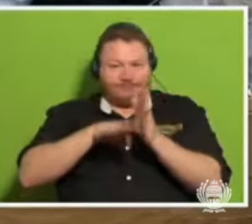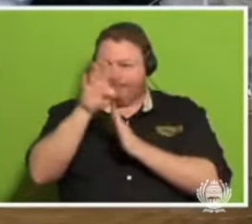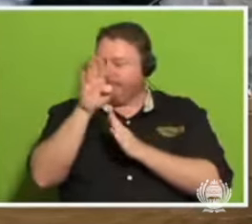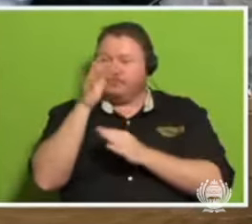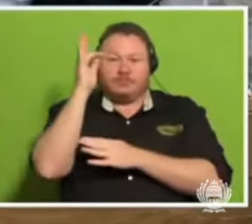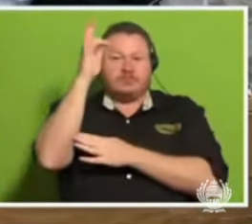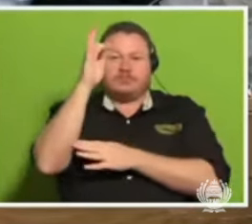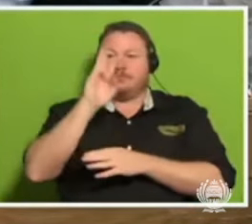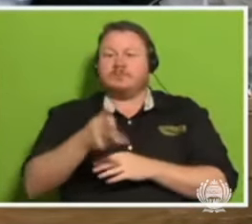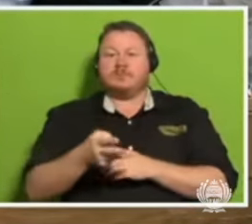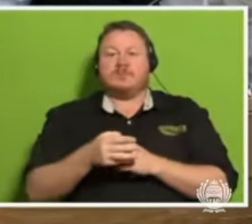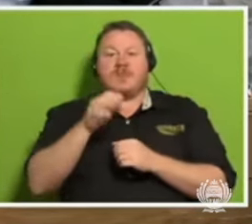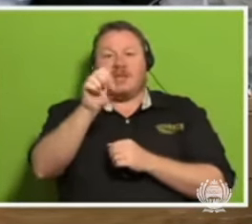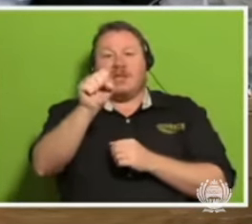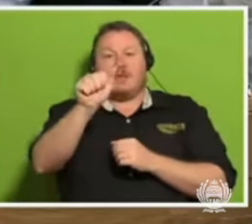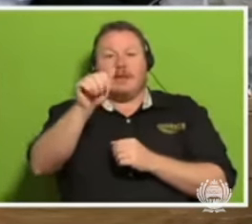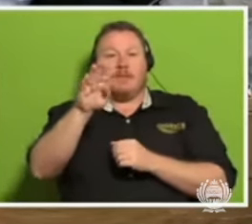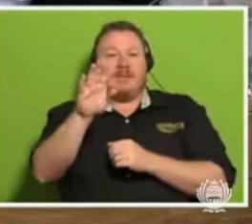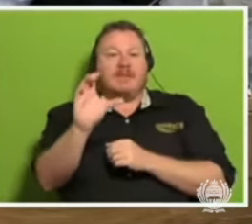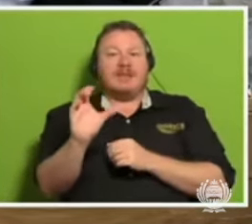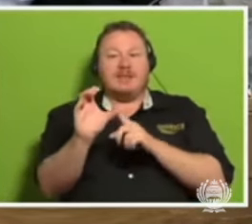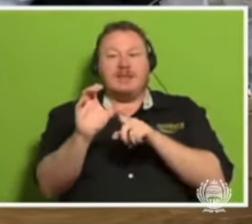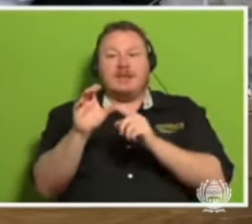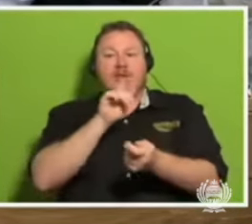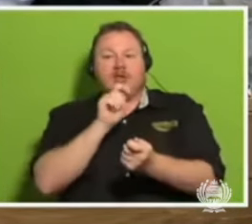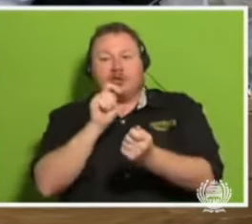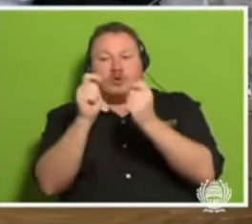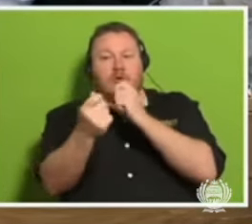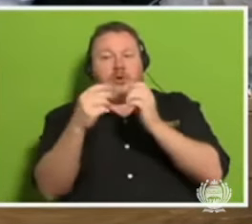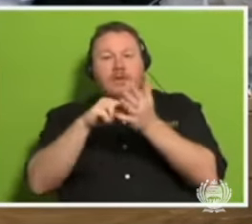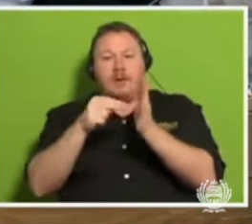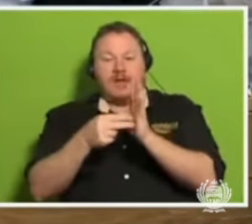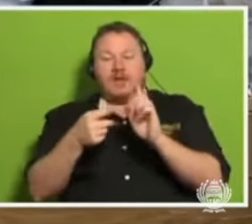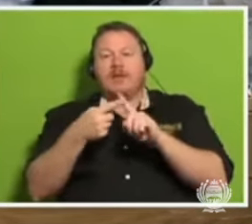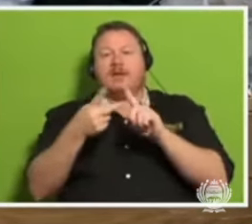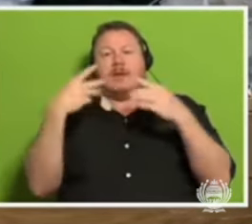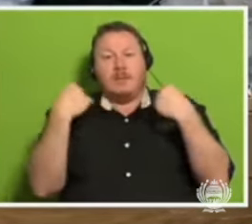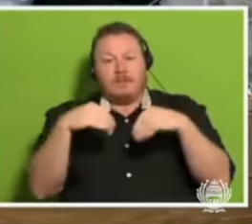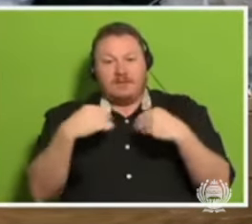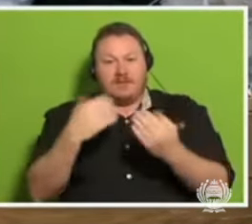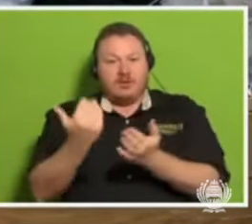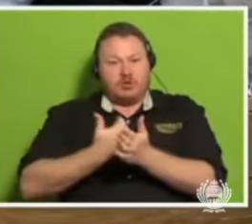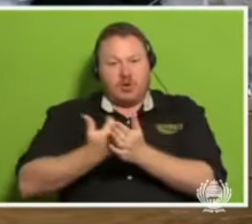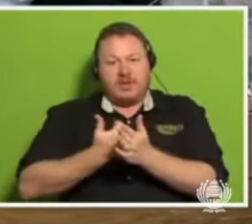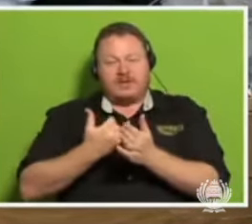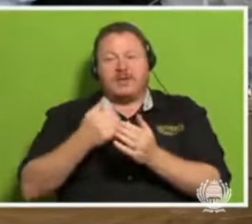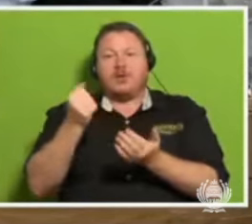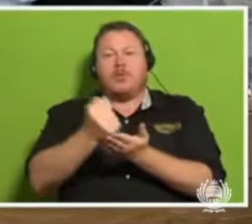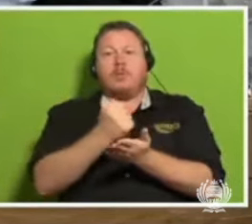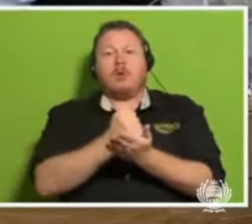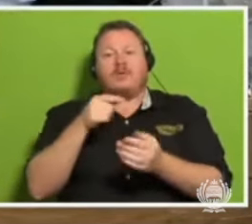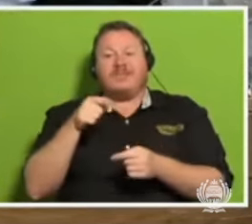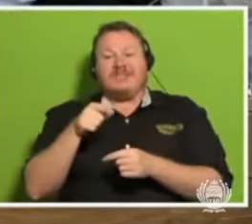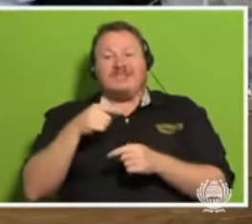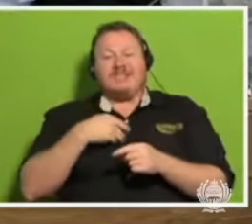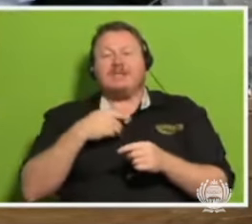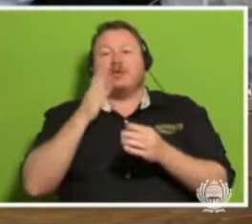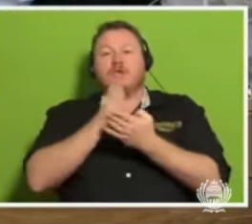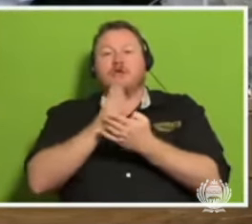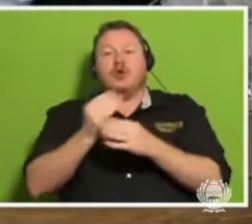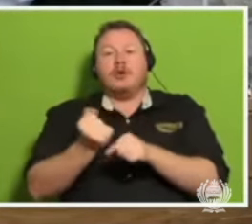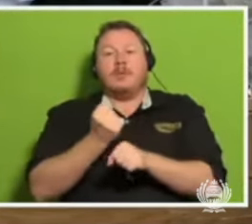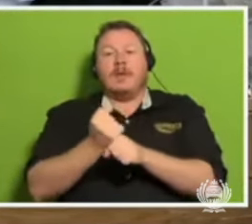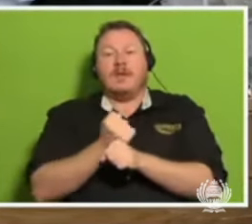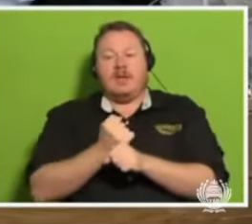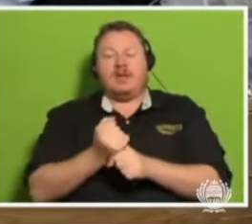future, the SABC's new turnaround plan and the business rescue that is currently underway at the post office will need to ensure that